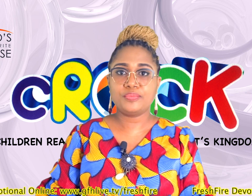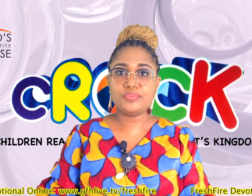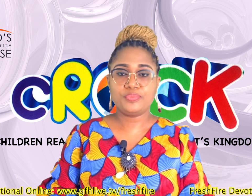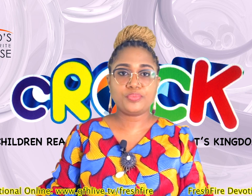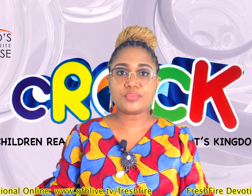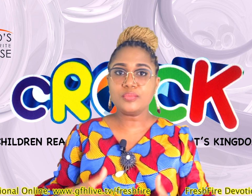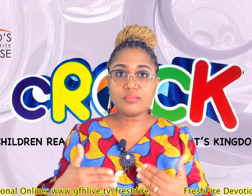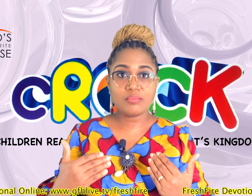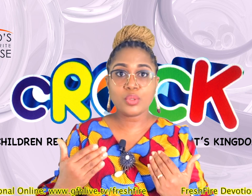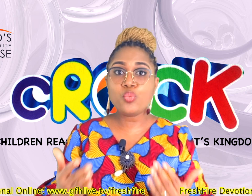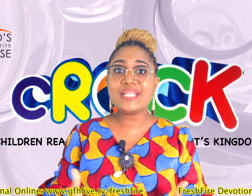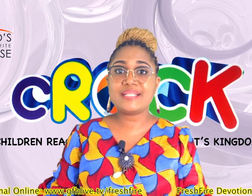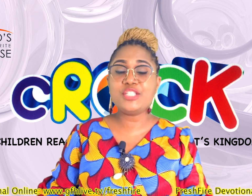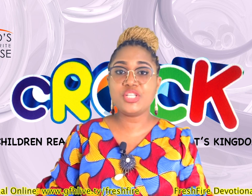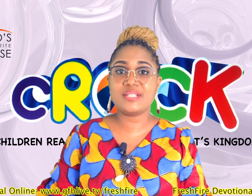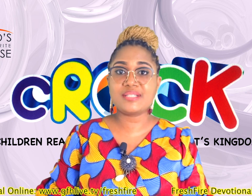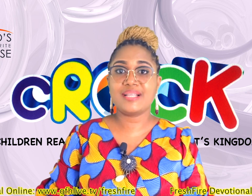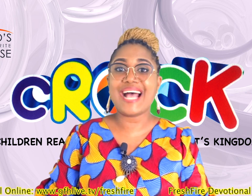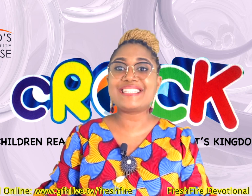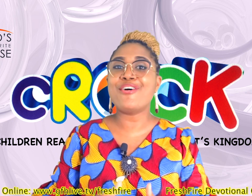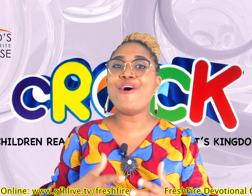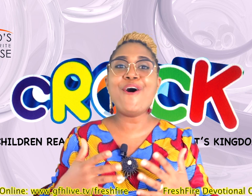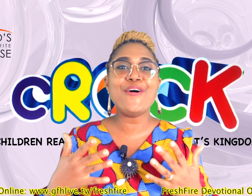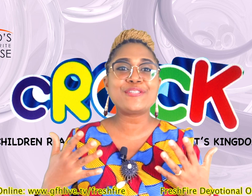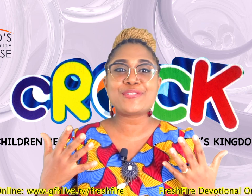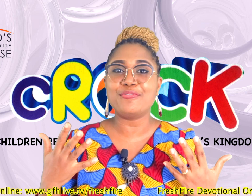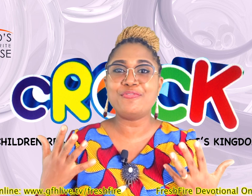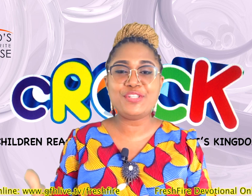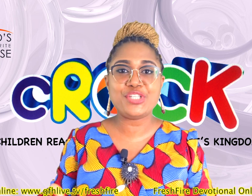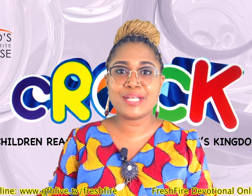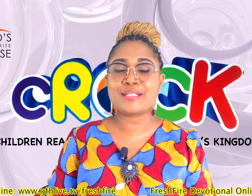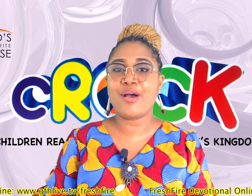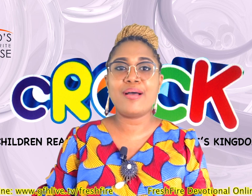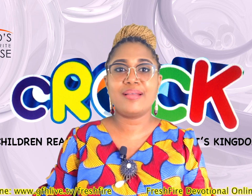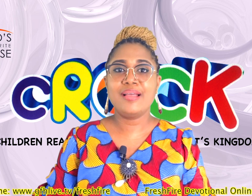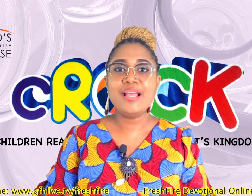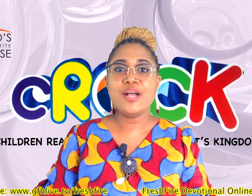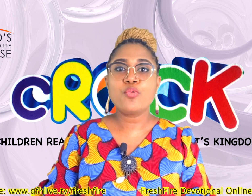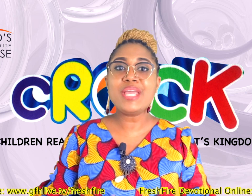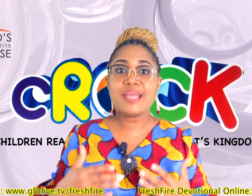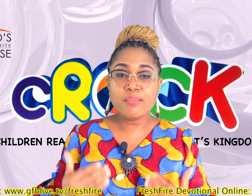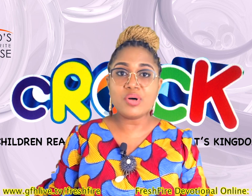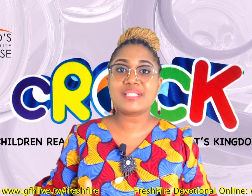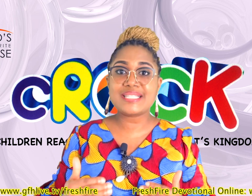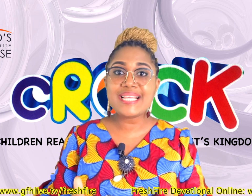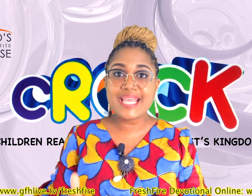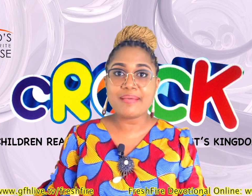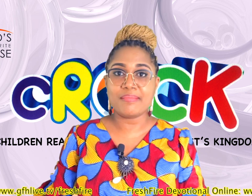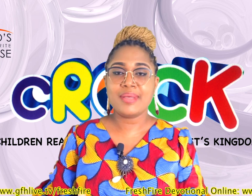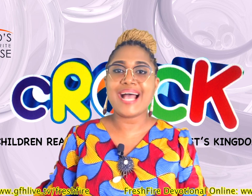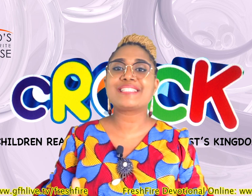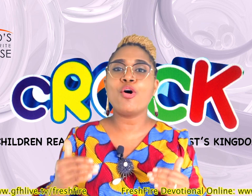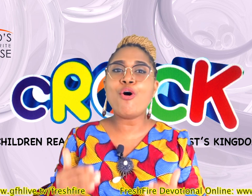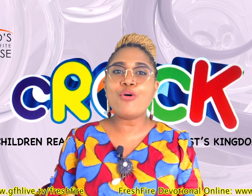Savior. We see Jesus as the all-sufficient God. We must see